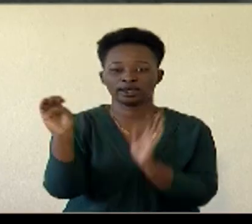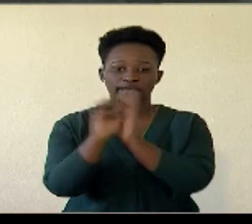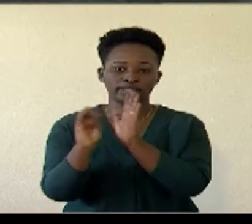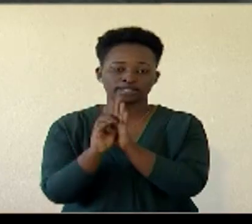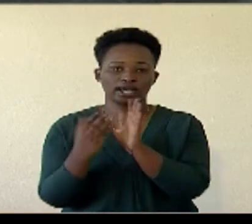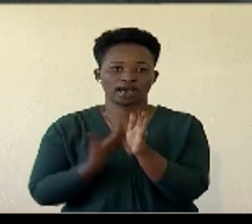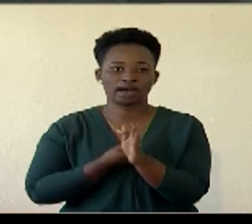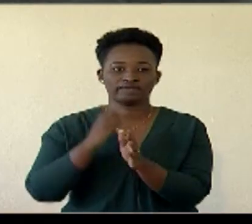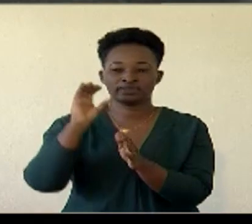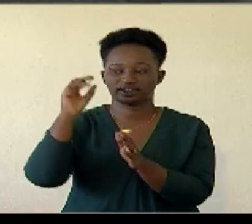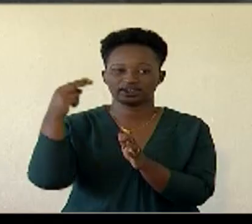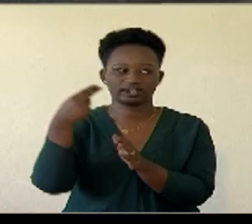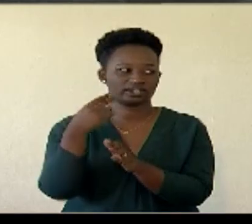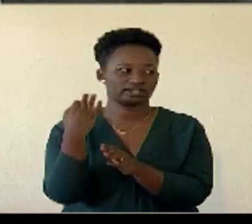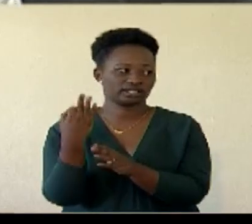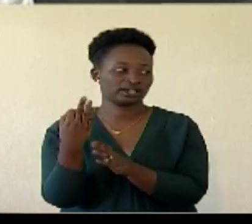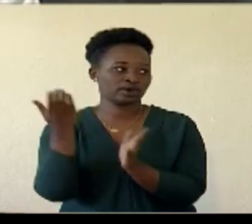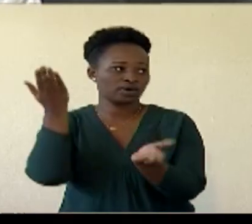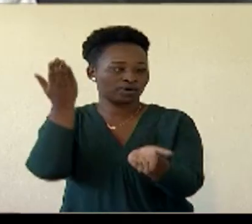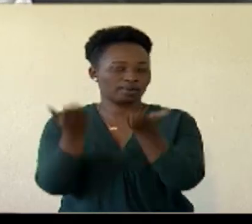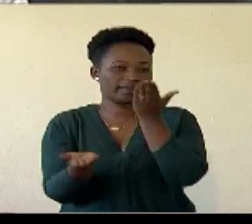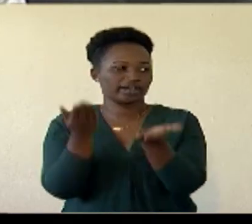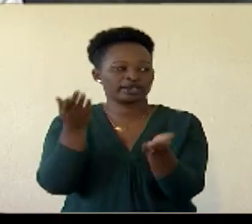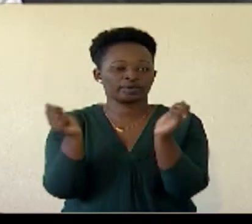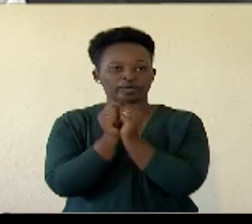CH3, I'm just comparing this with ammonia